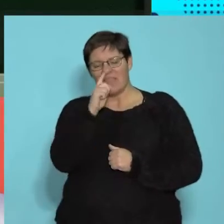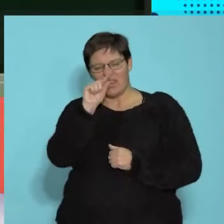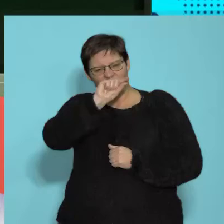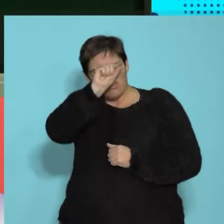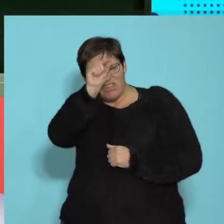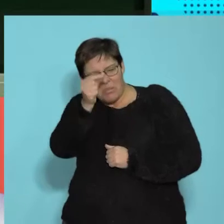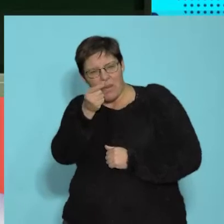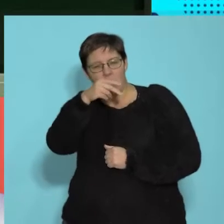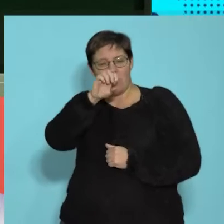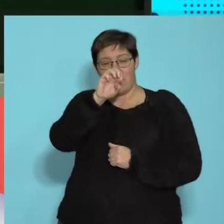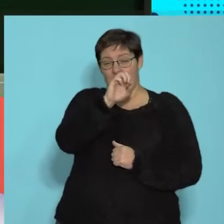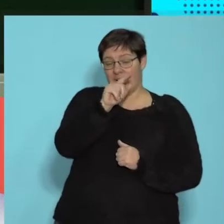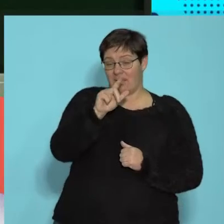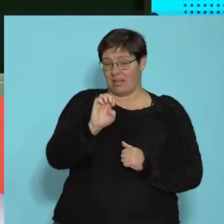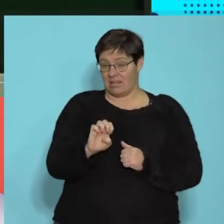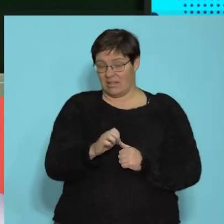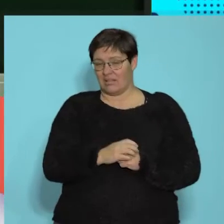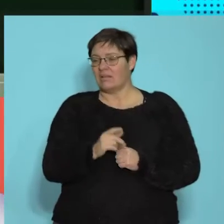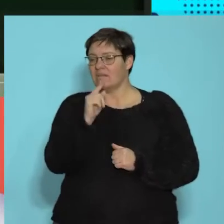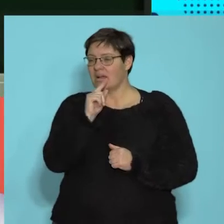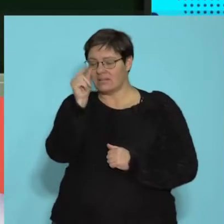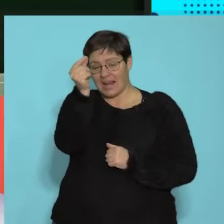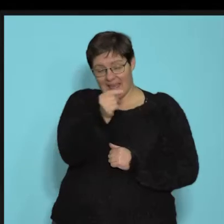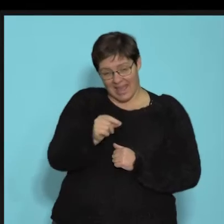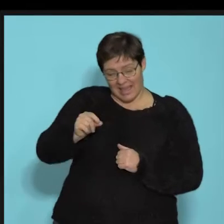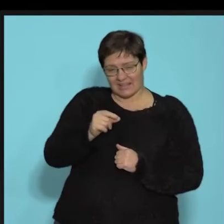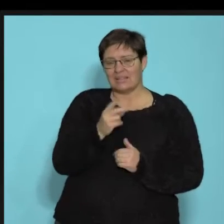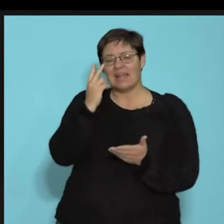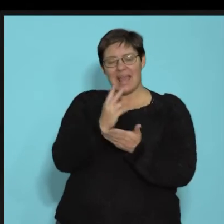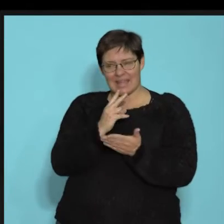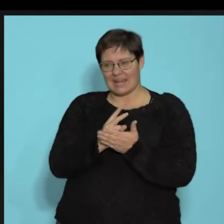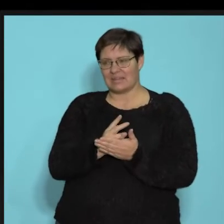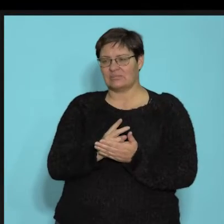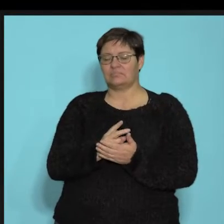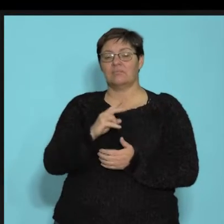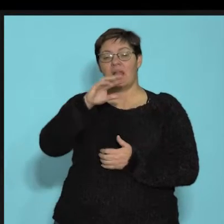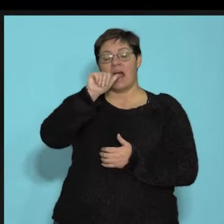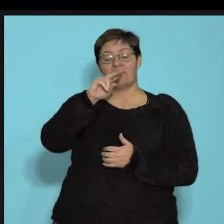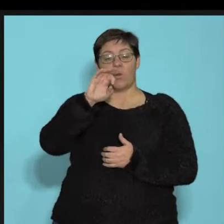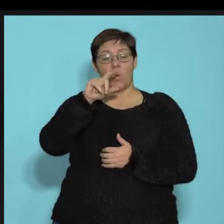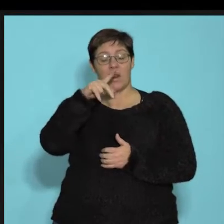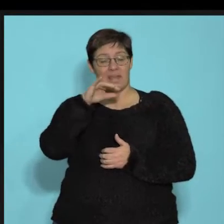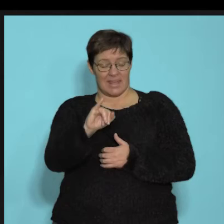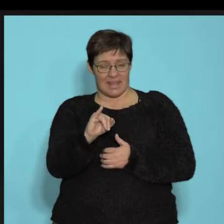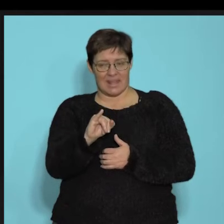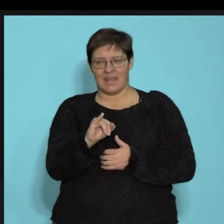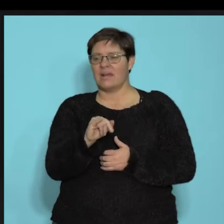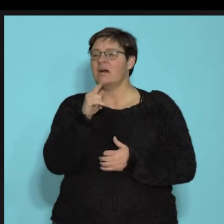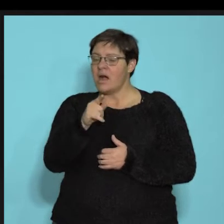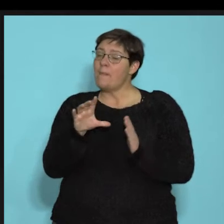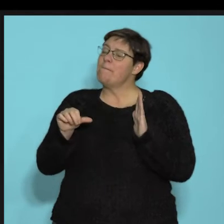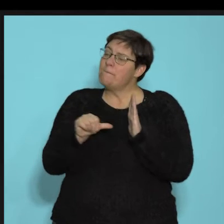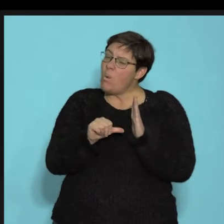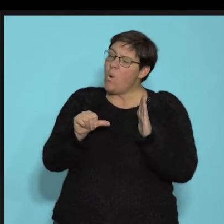this thin and permeable, this layer over here, and again, as I said to you, the alveoli, the diagram, is